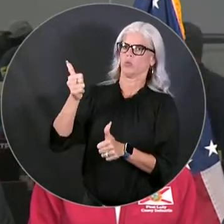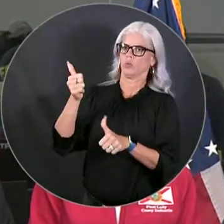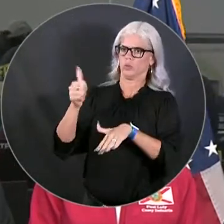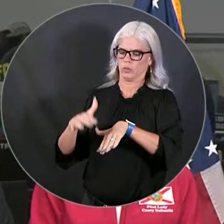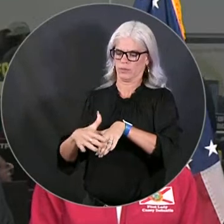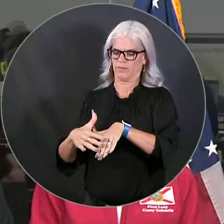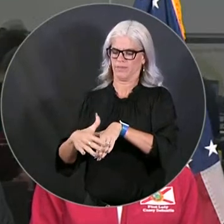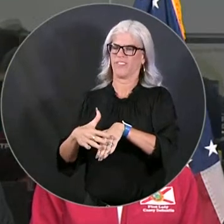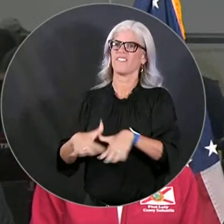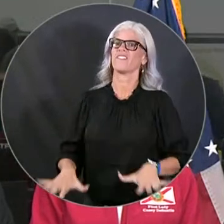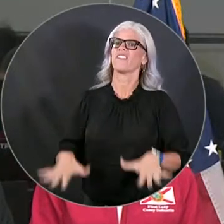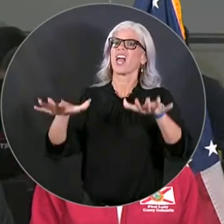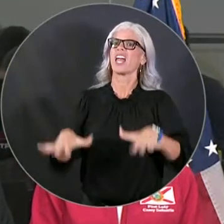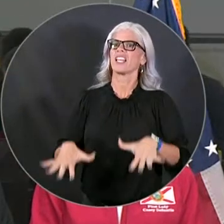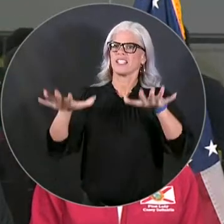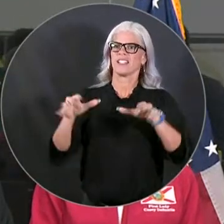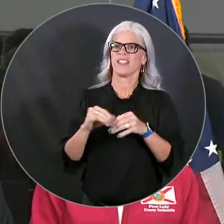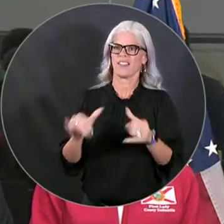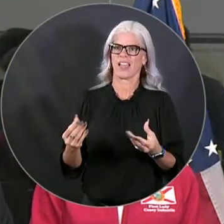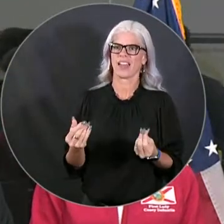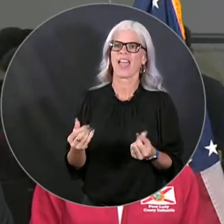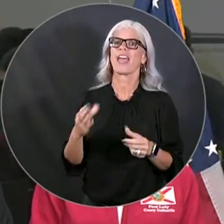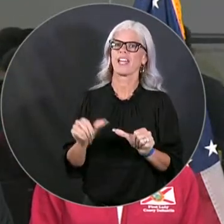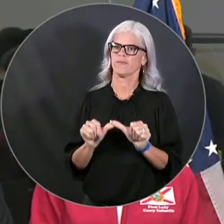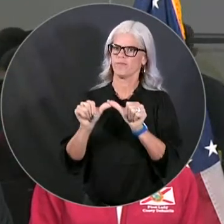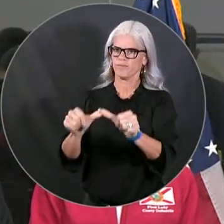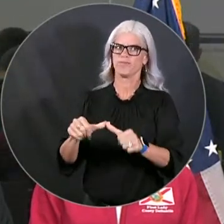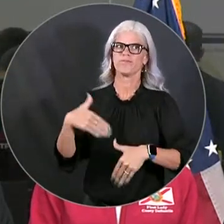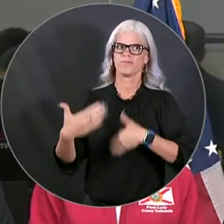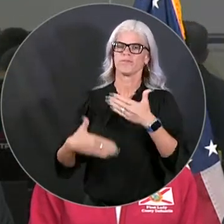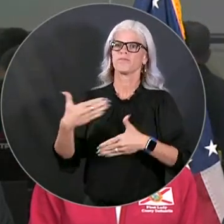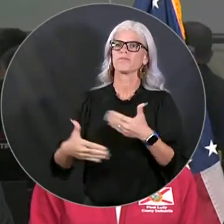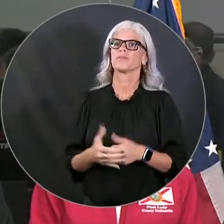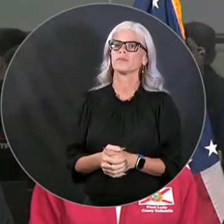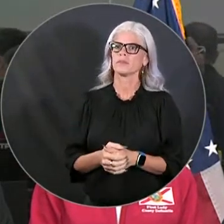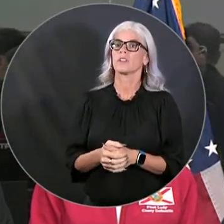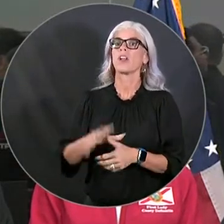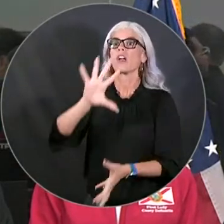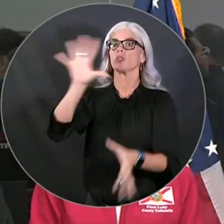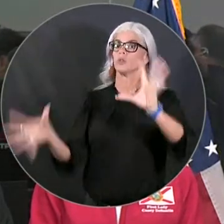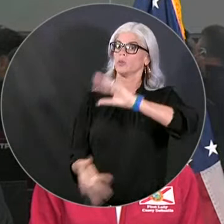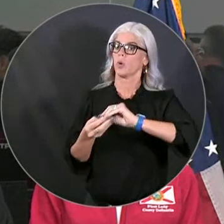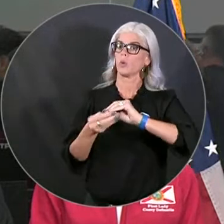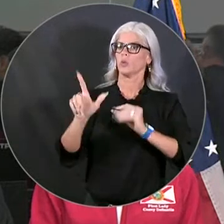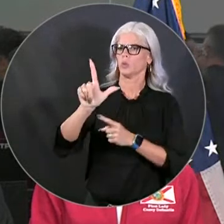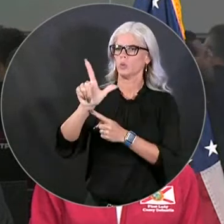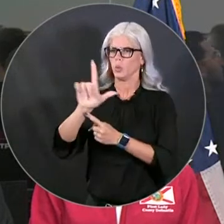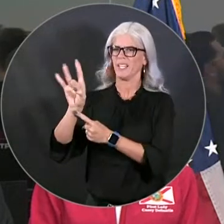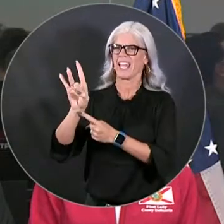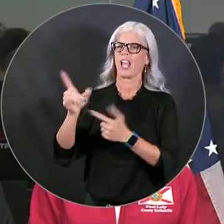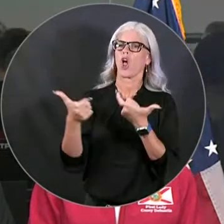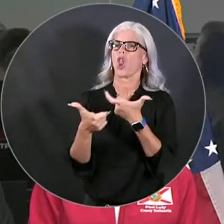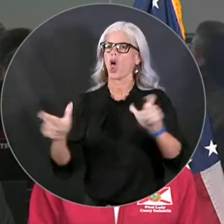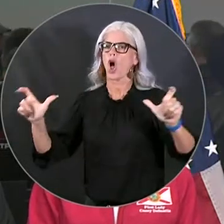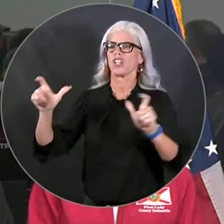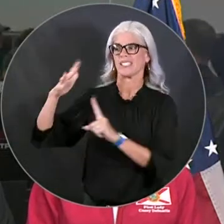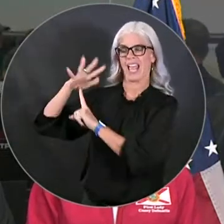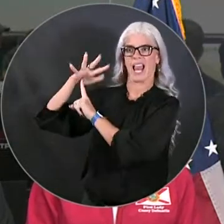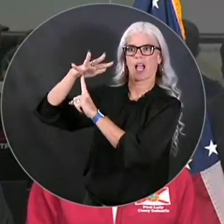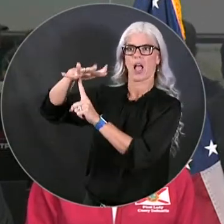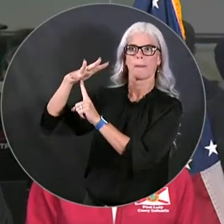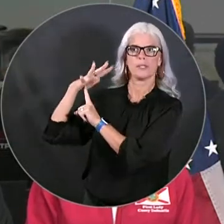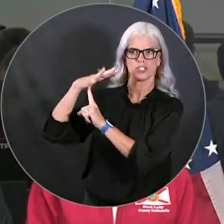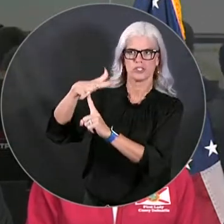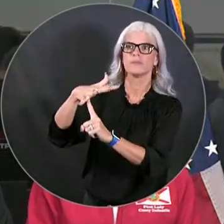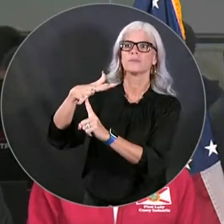operations are ongoing. In total, there's 28 large, mostly Chinooks and Blackhawks helicopters between